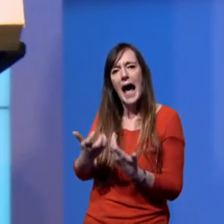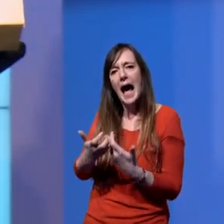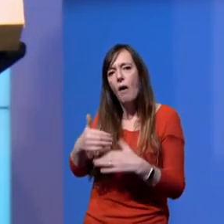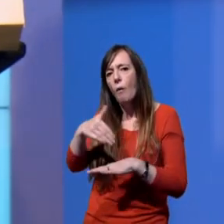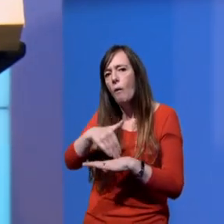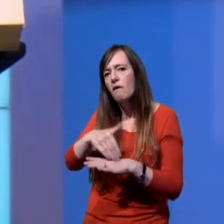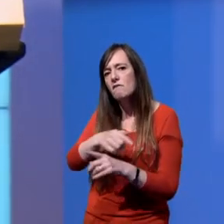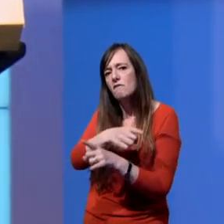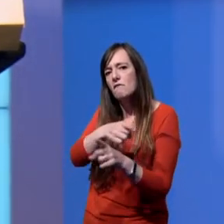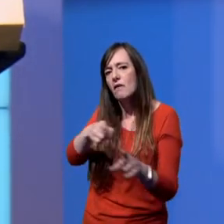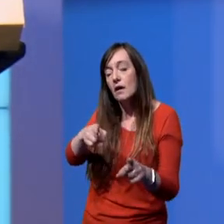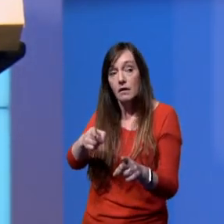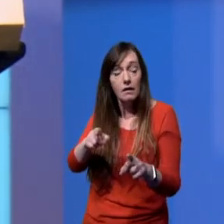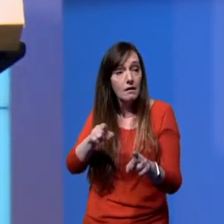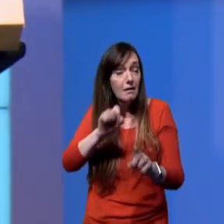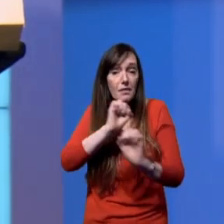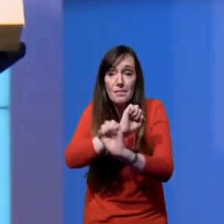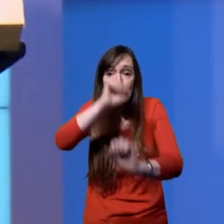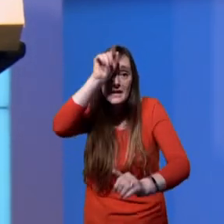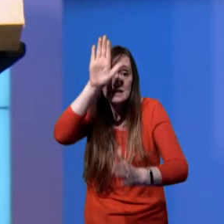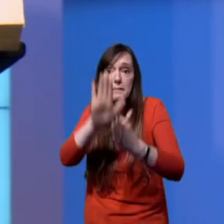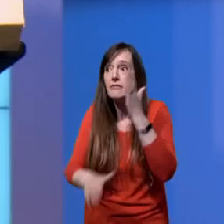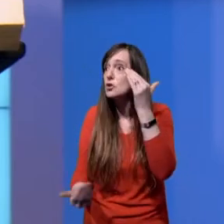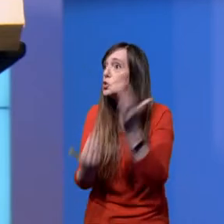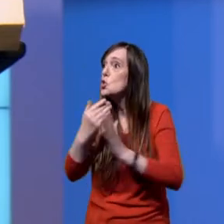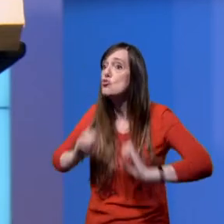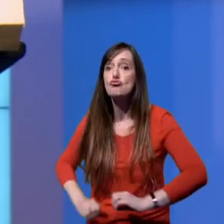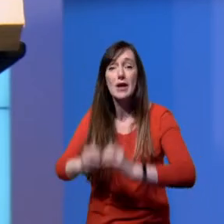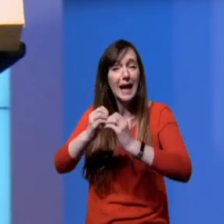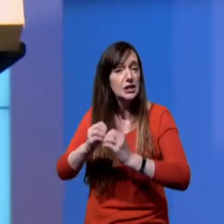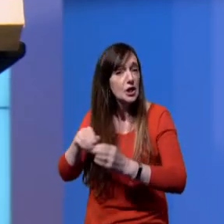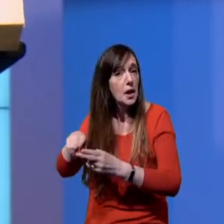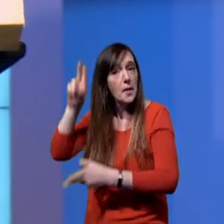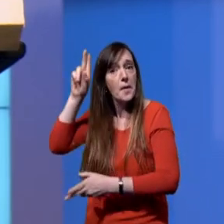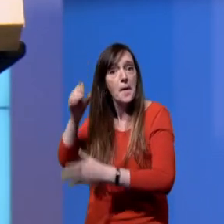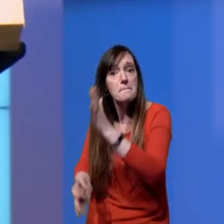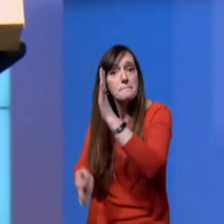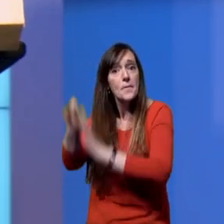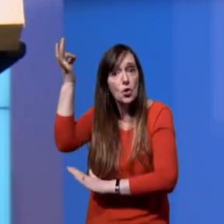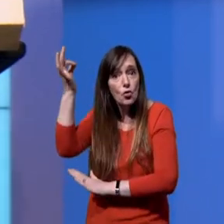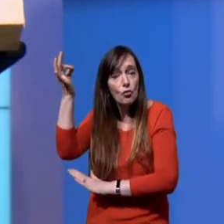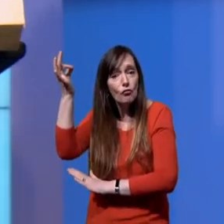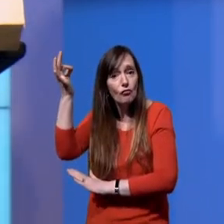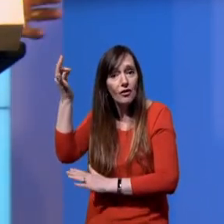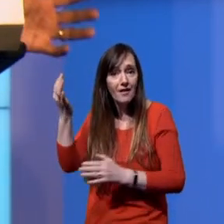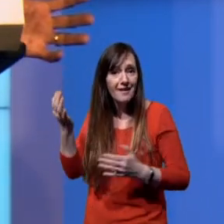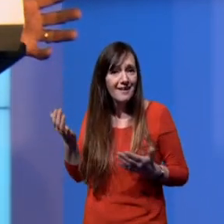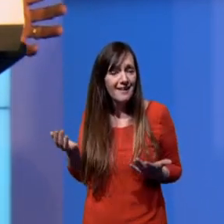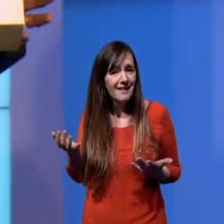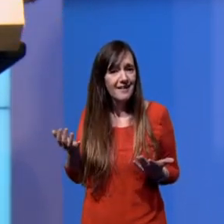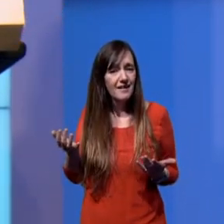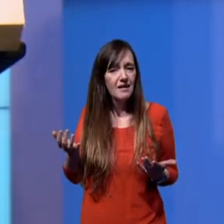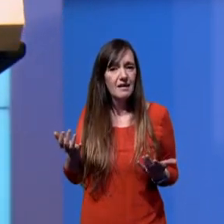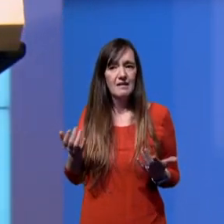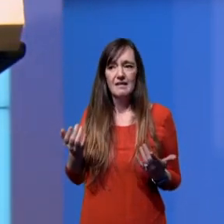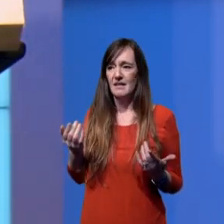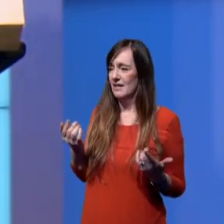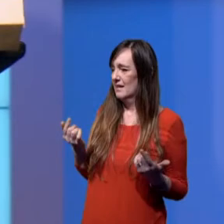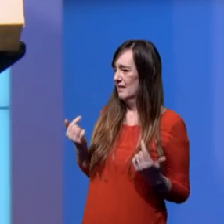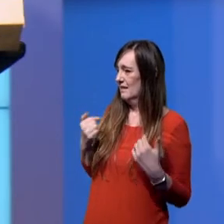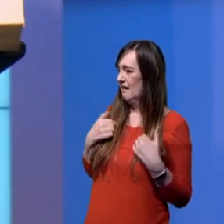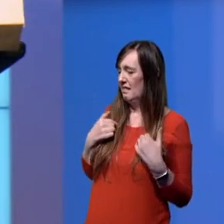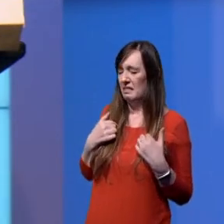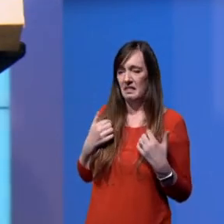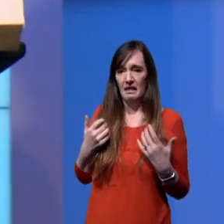of the new creation, even better than it would have otherwise been. And I don't think any of us would